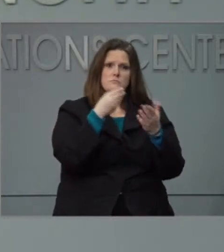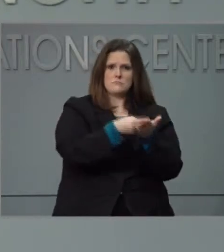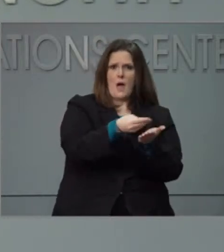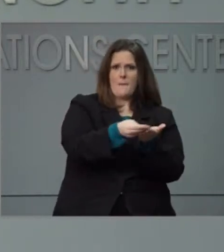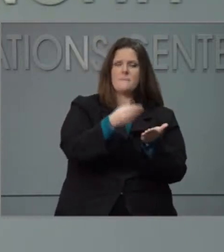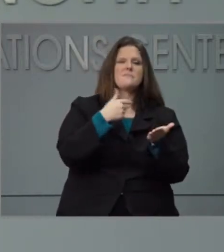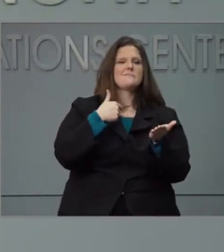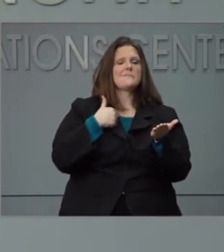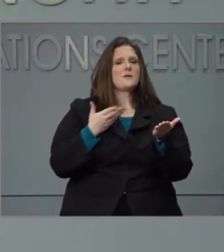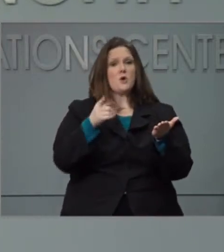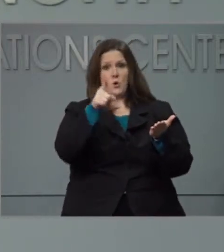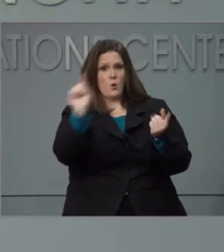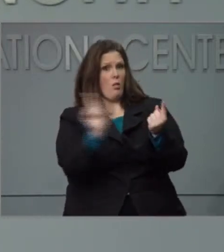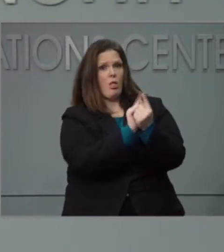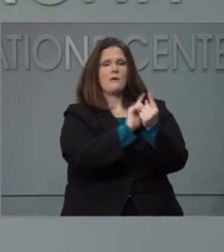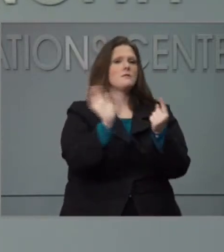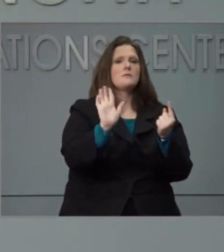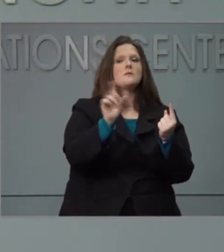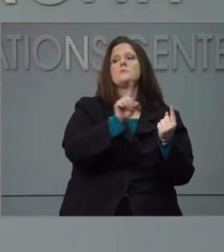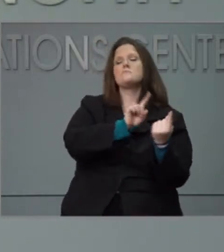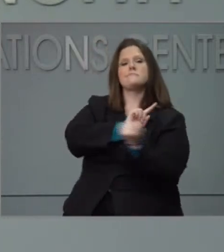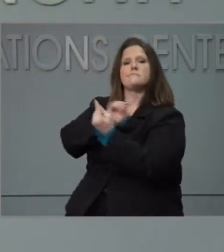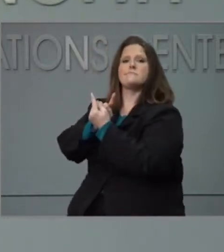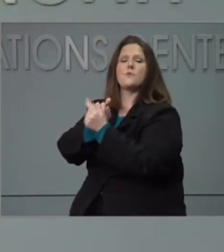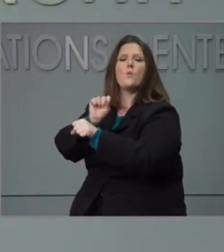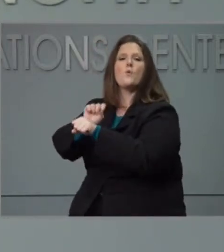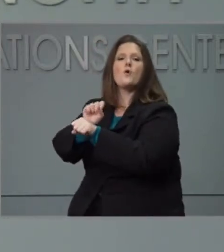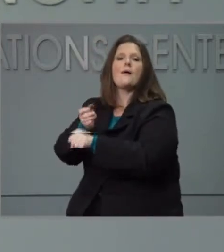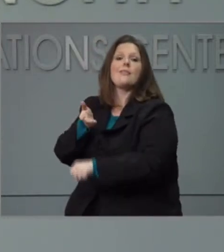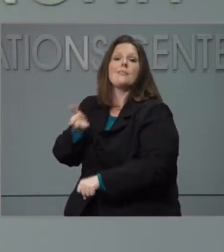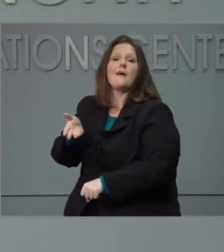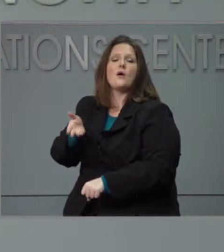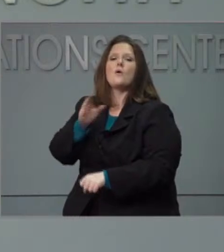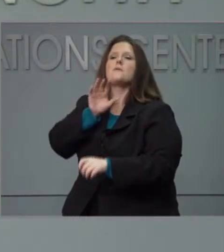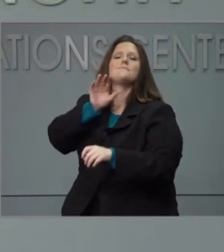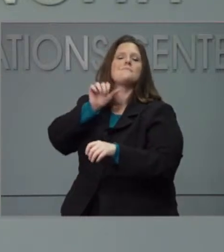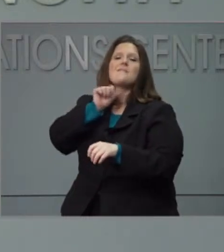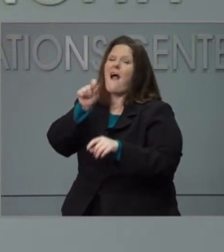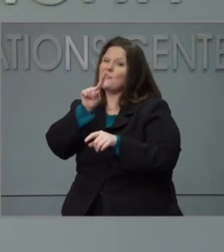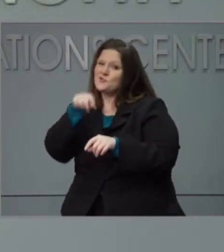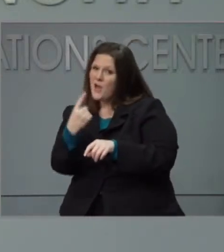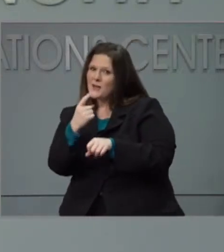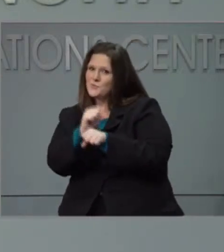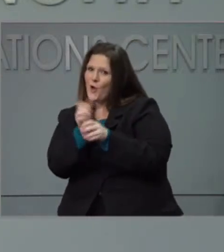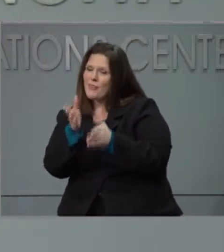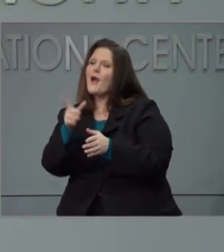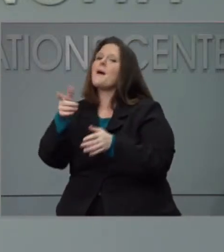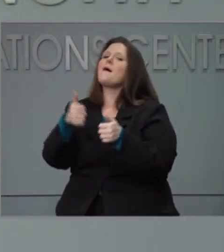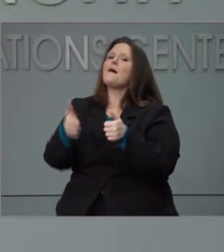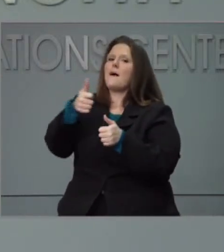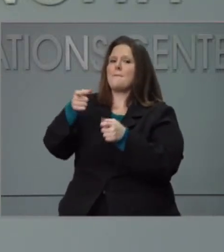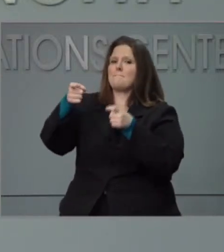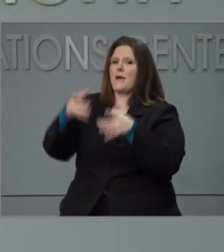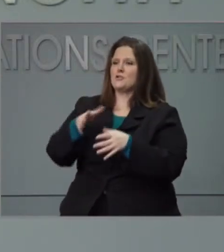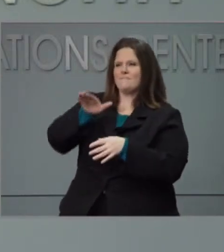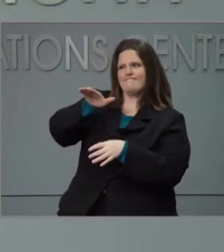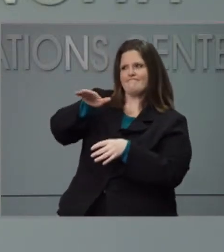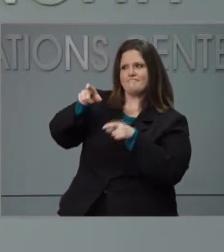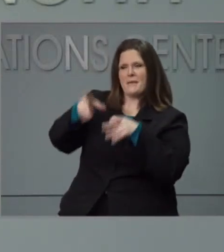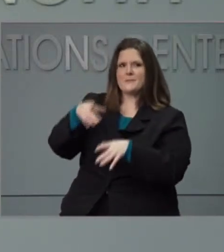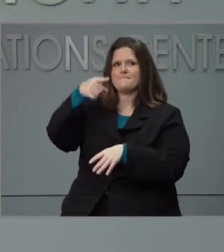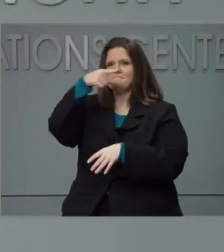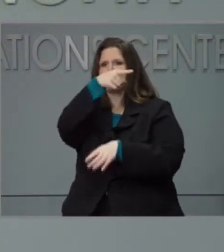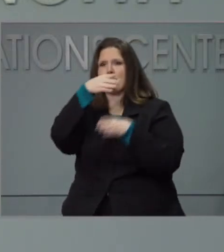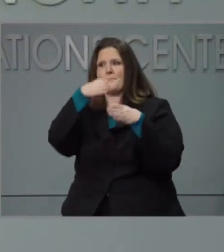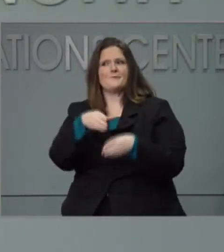telling one of the employees, or even more preferably the management of the retail establishment, that someone is